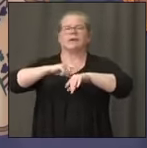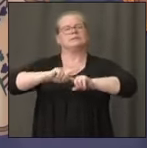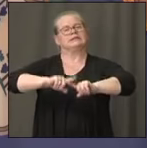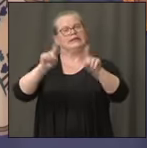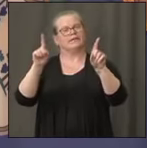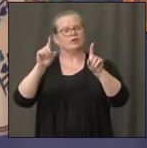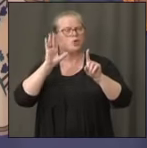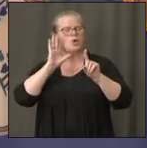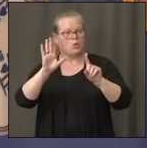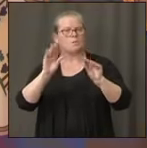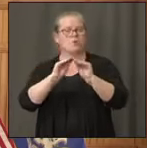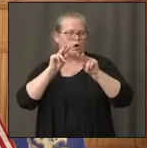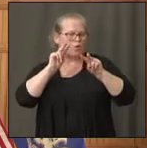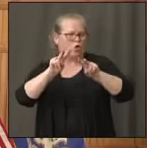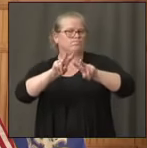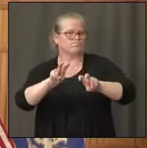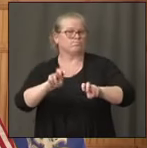Thank you.